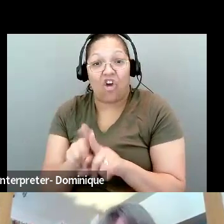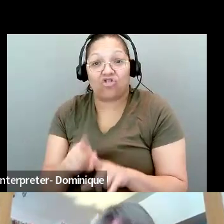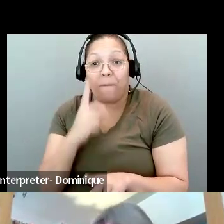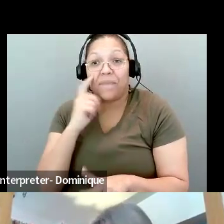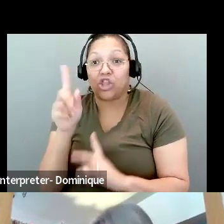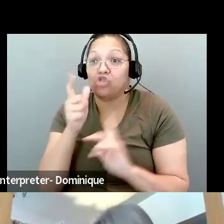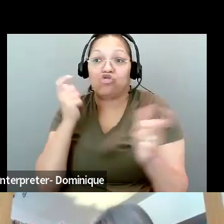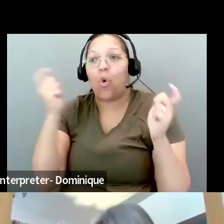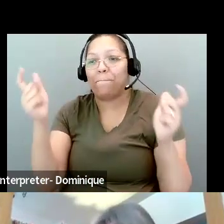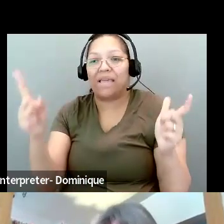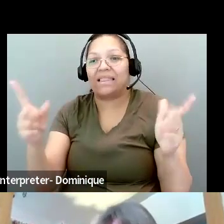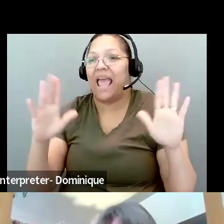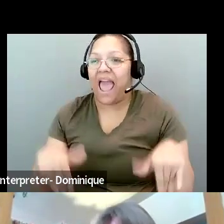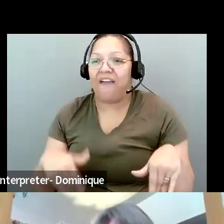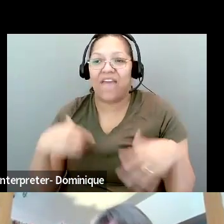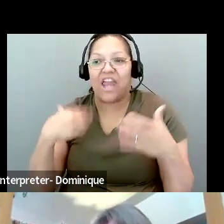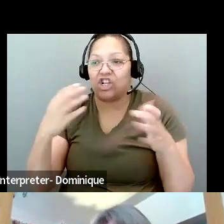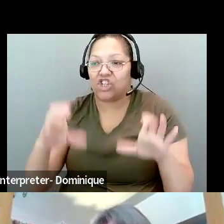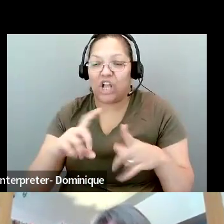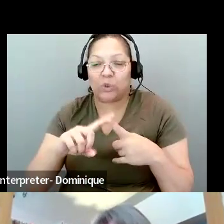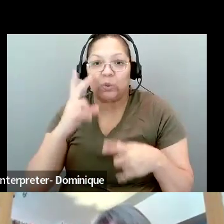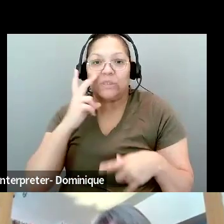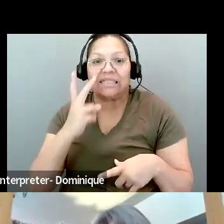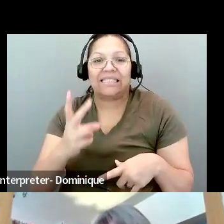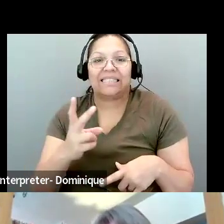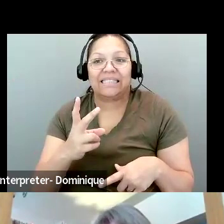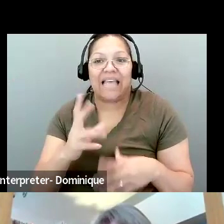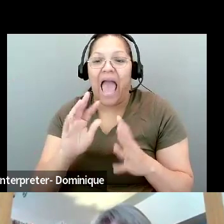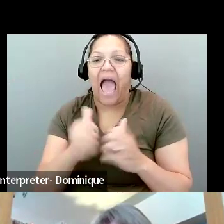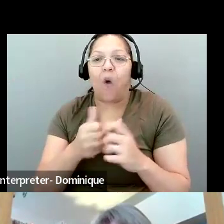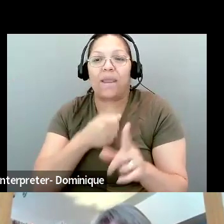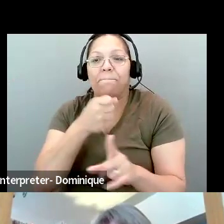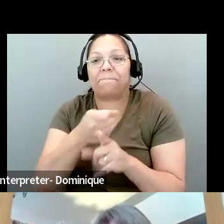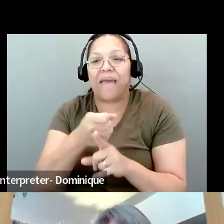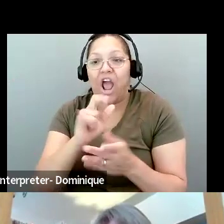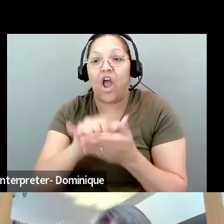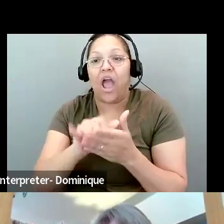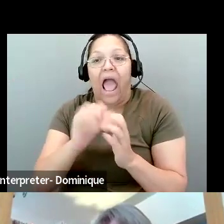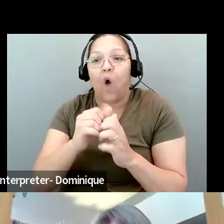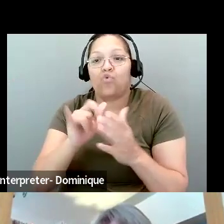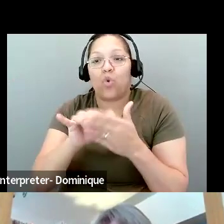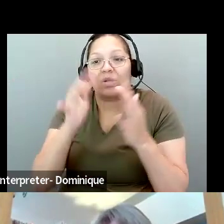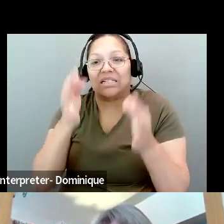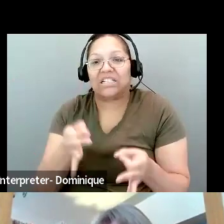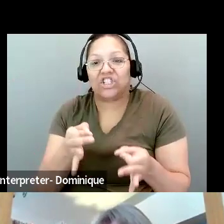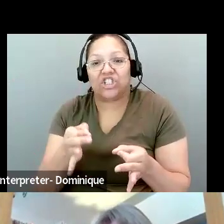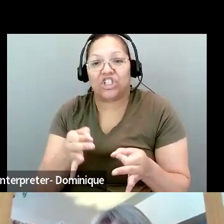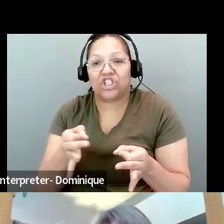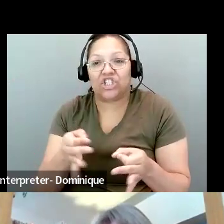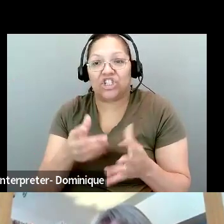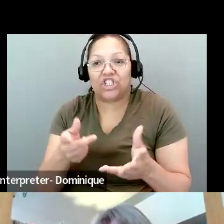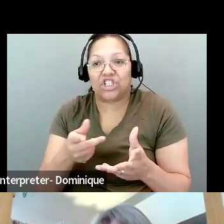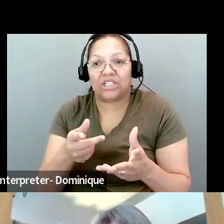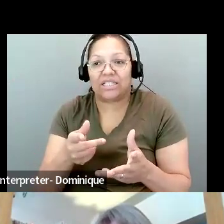big, haven't had a chance to see how it really does impact, how those decisions that they're making shake